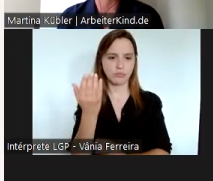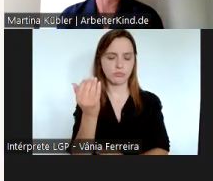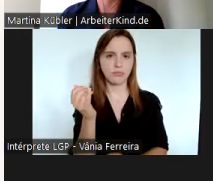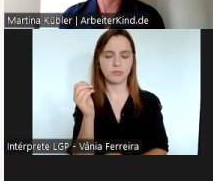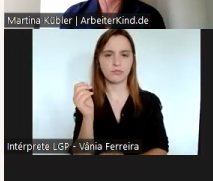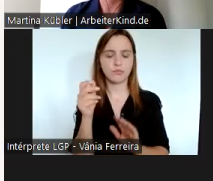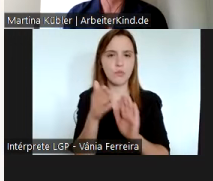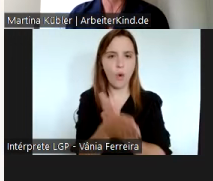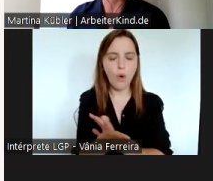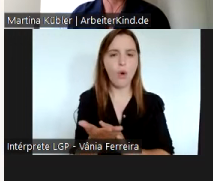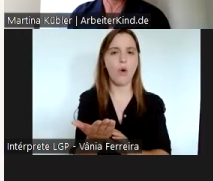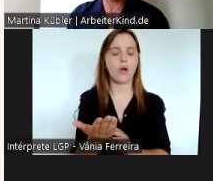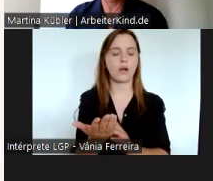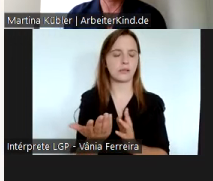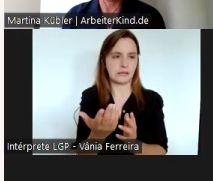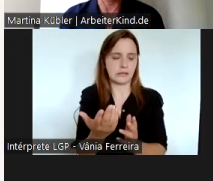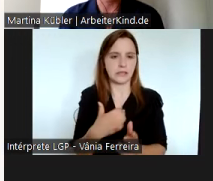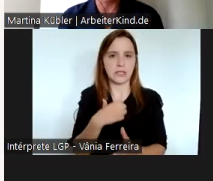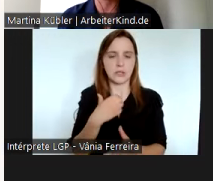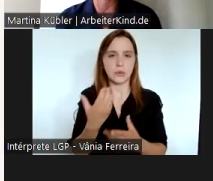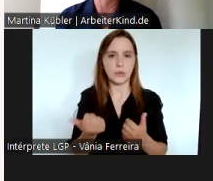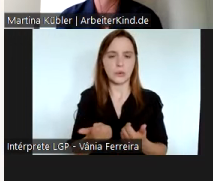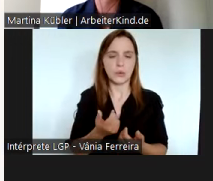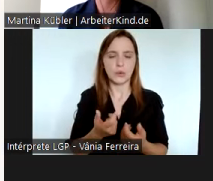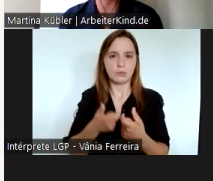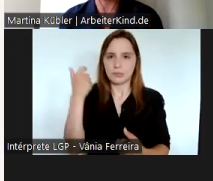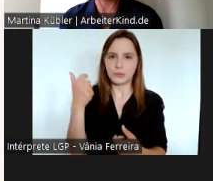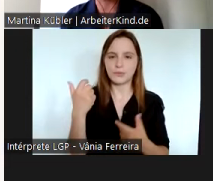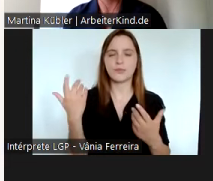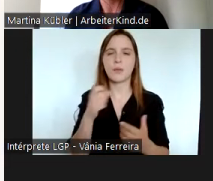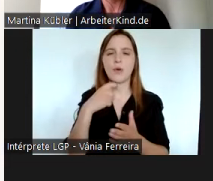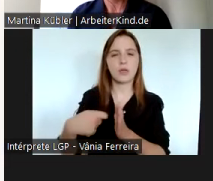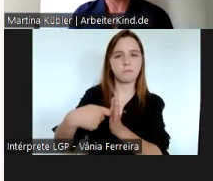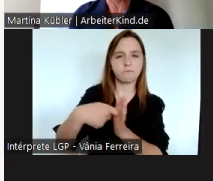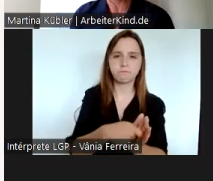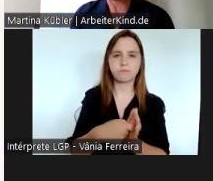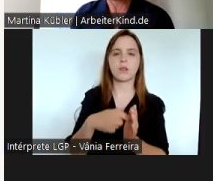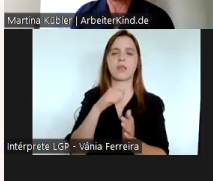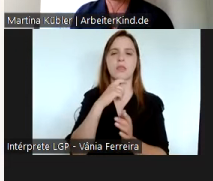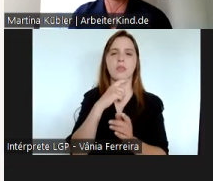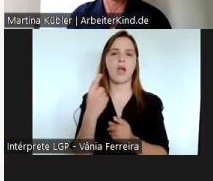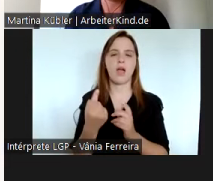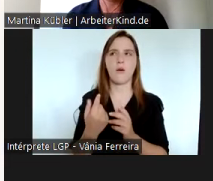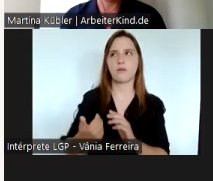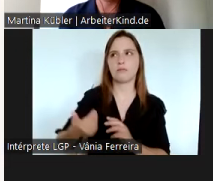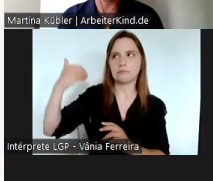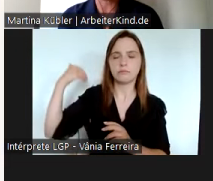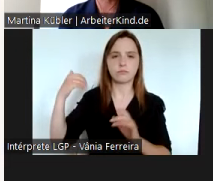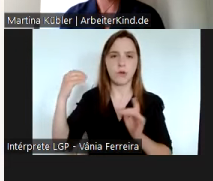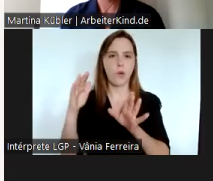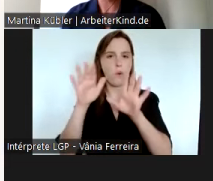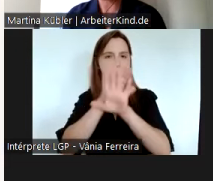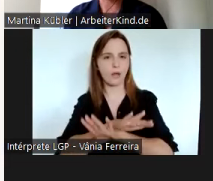And you often feel some pressure to assimilate and also maybe to hide your background and where you come